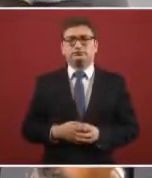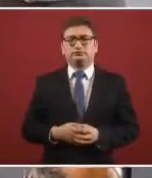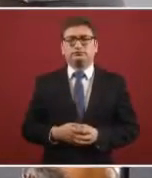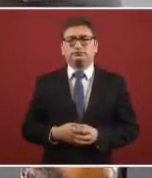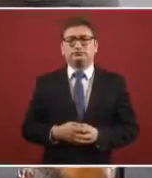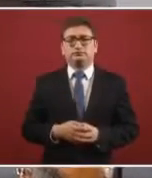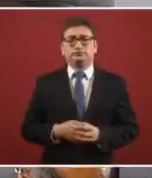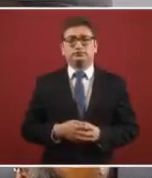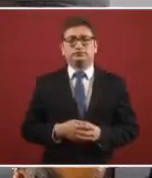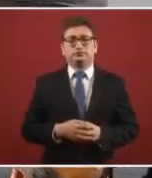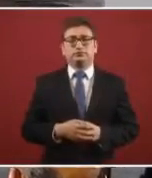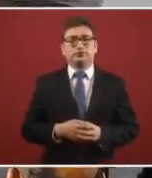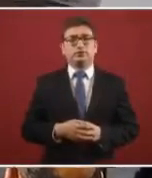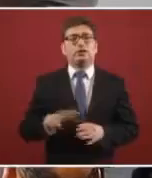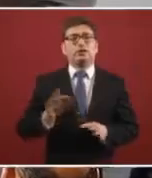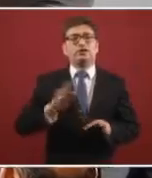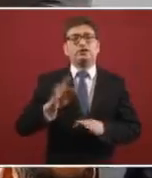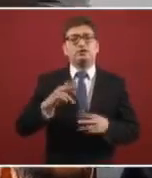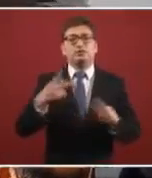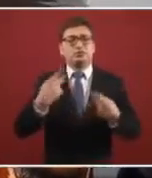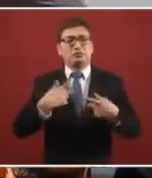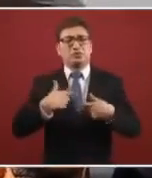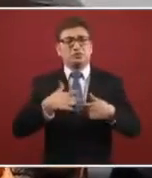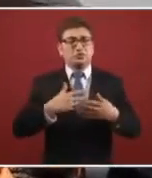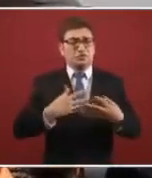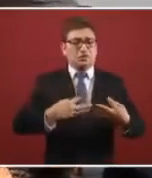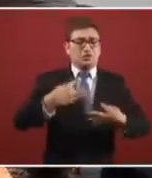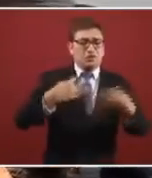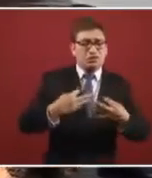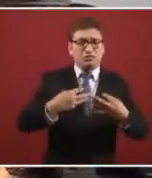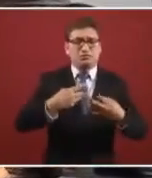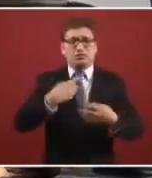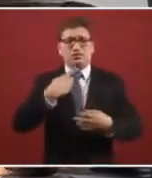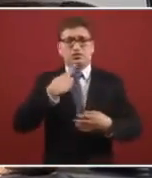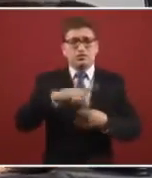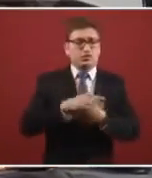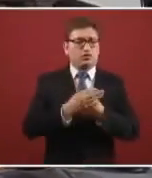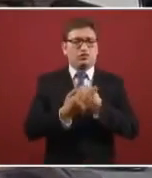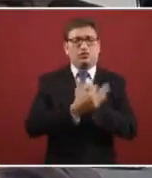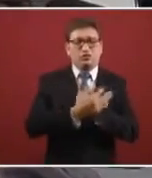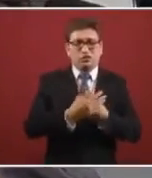con sabotajes sabotages, legales, legal sabotages,